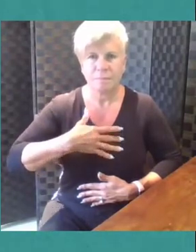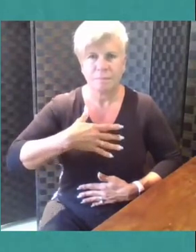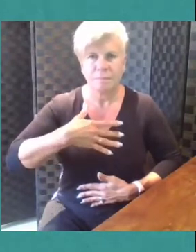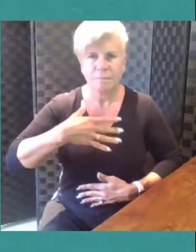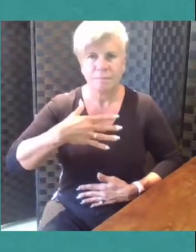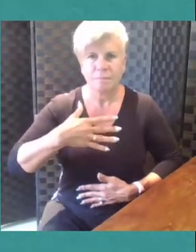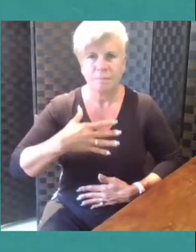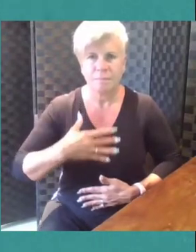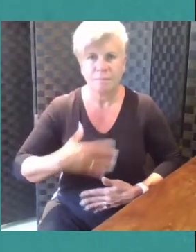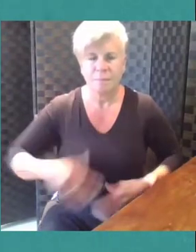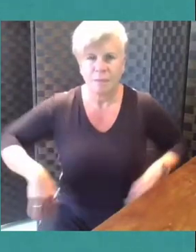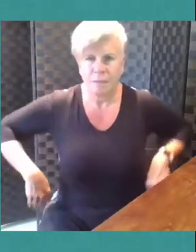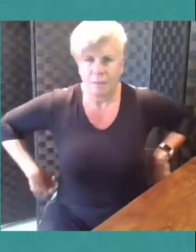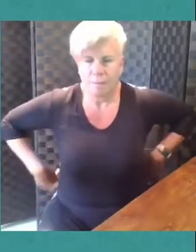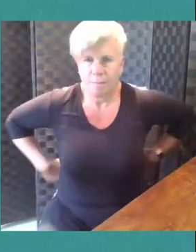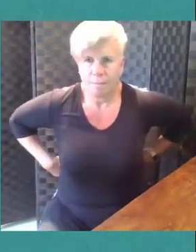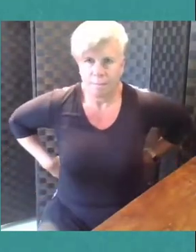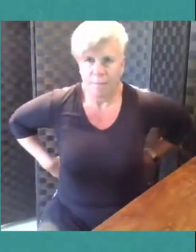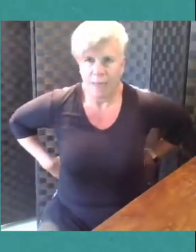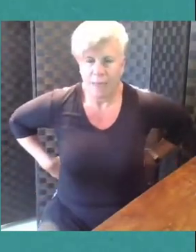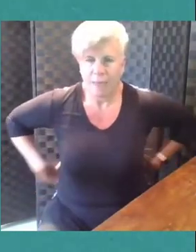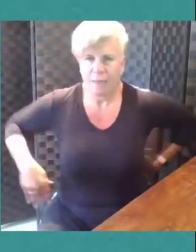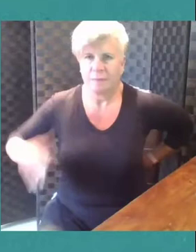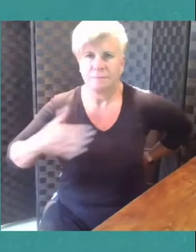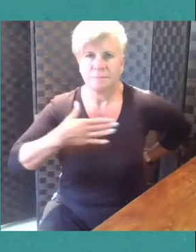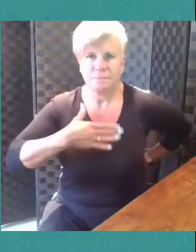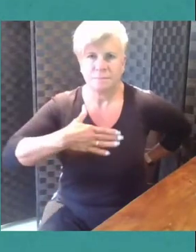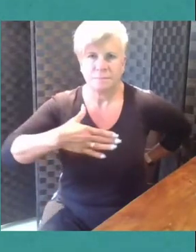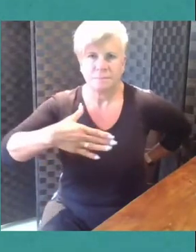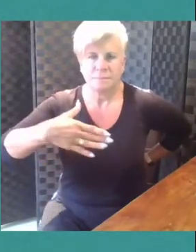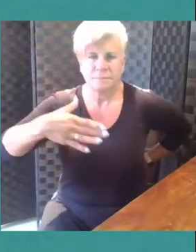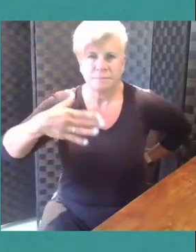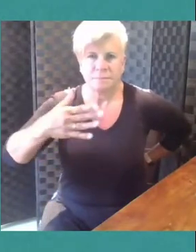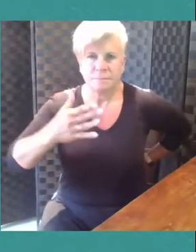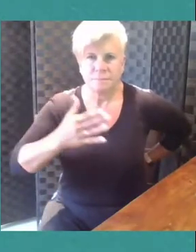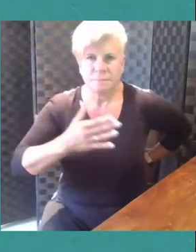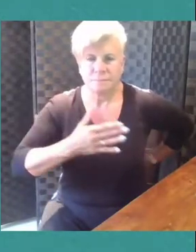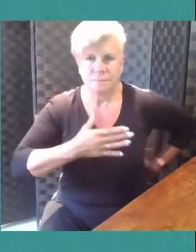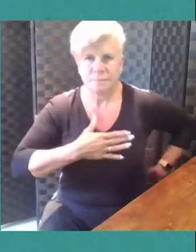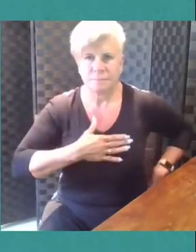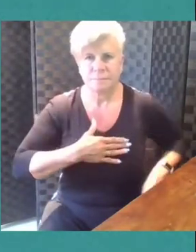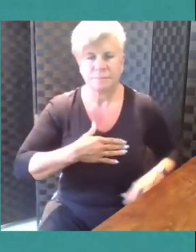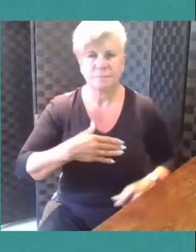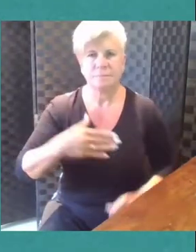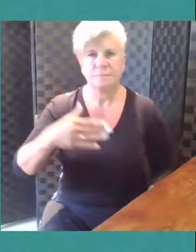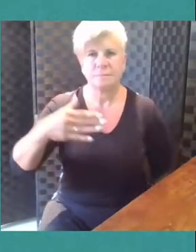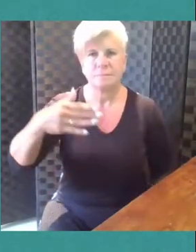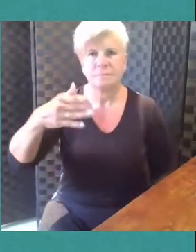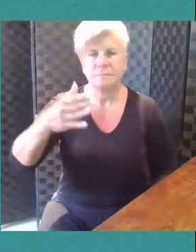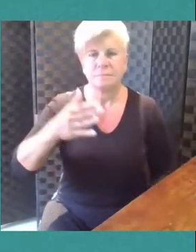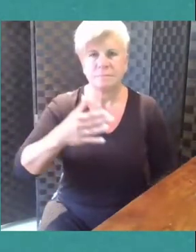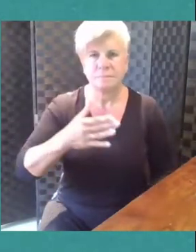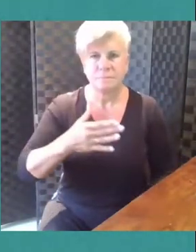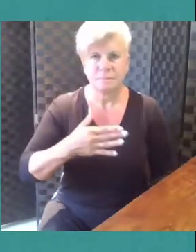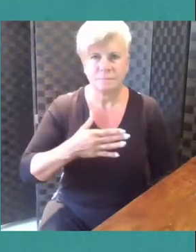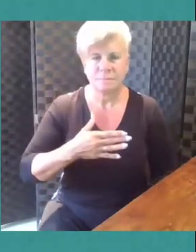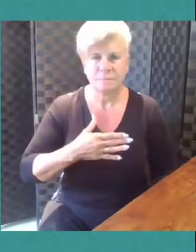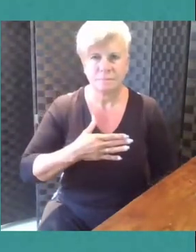Bring your hands around to your back. Breath might be moving there. Feel that?